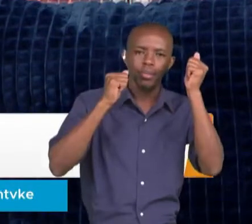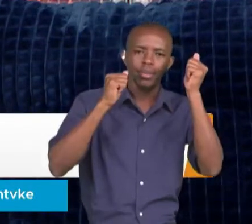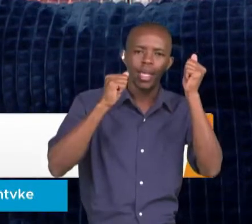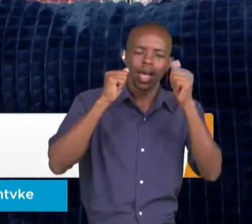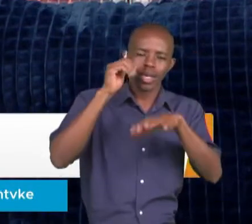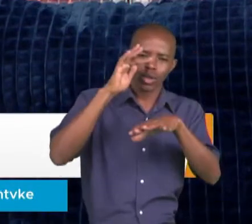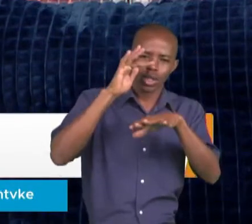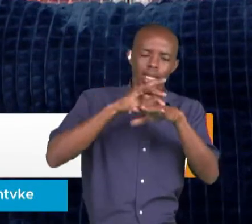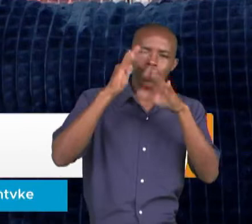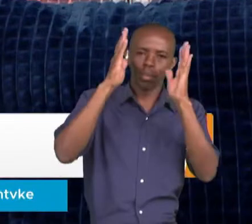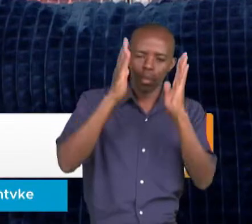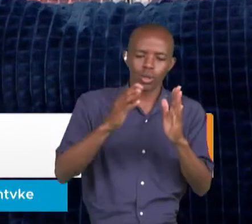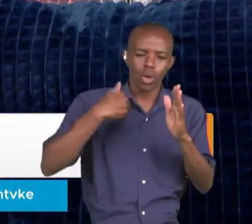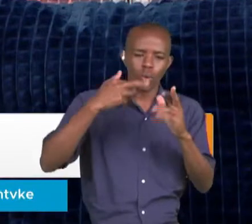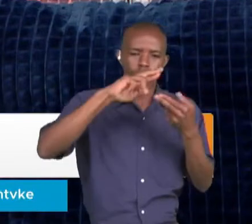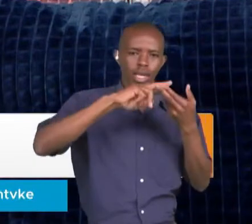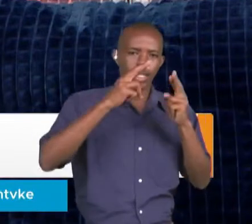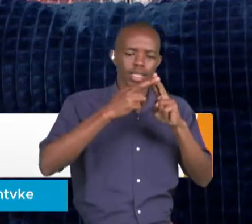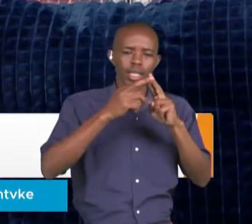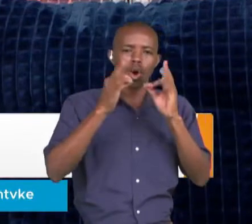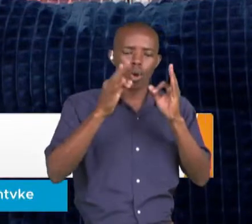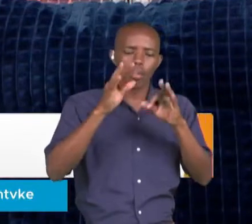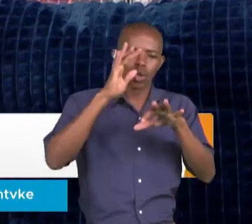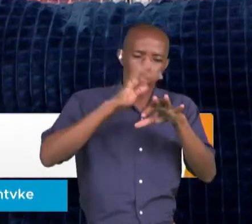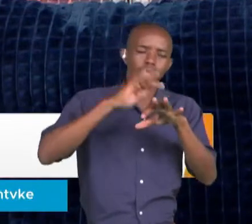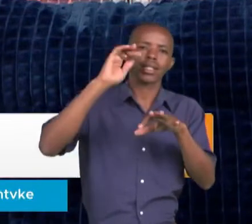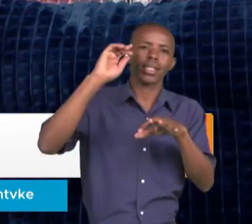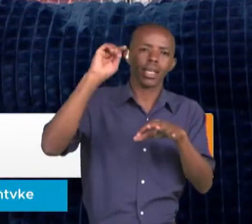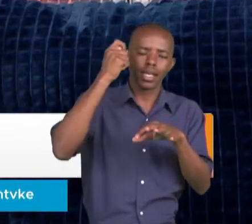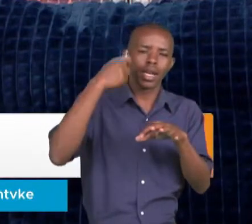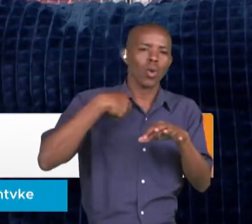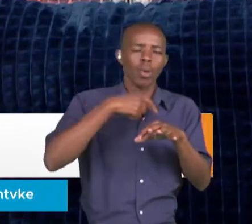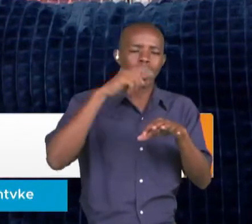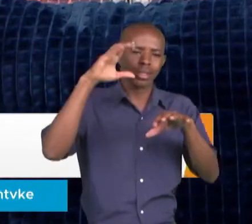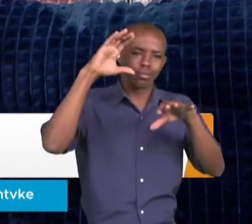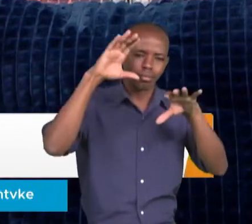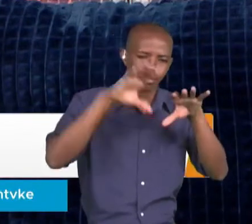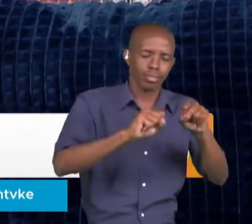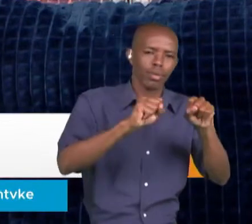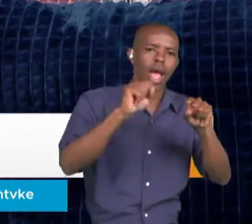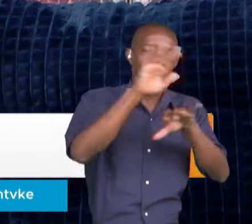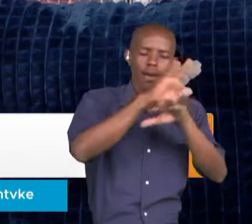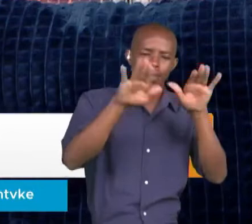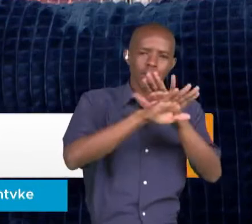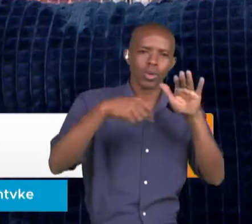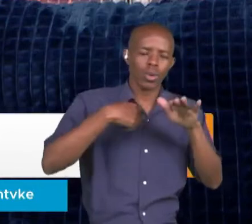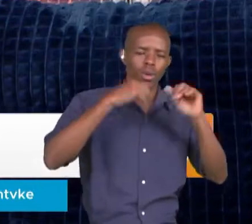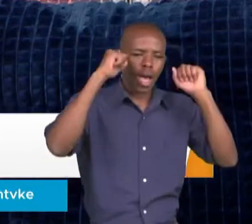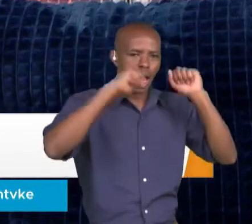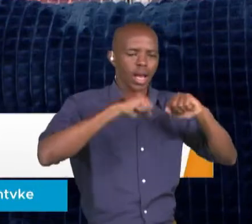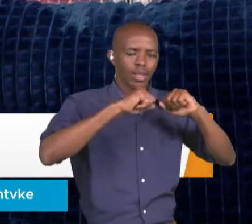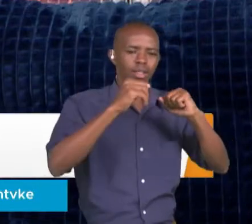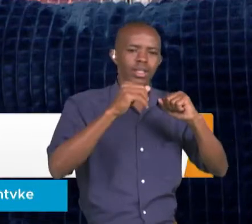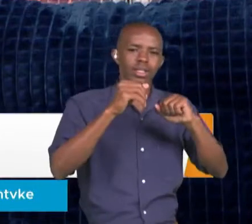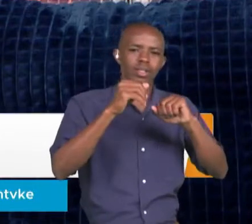if you touch anybody that we are related with, if you touch a Kenyan, we'll come for you with everything that we have. Okay. I don't agree to this soft